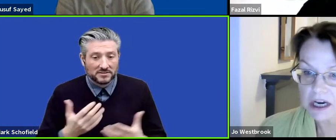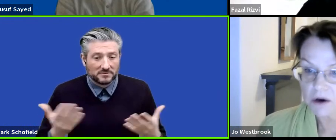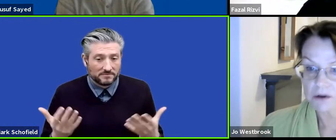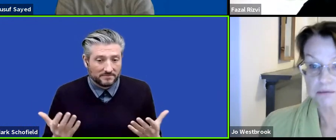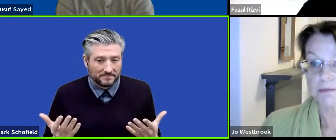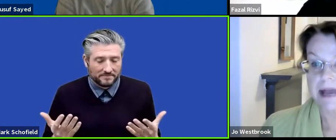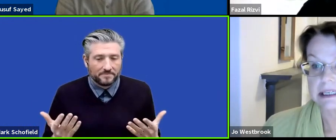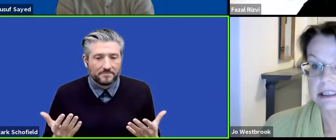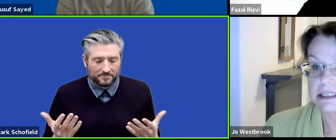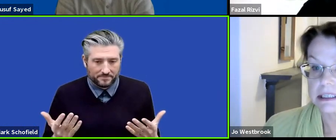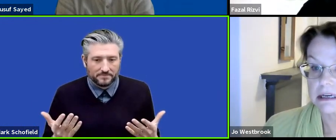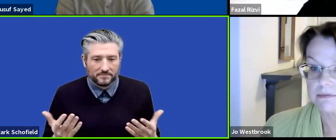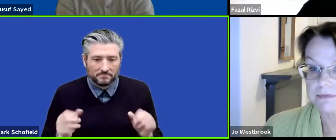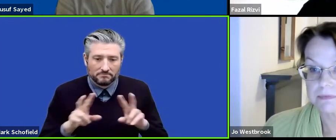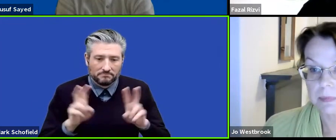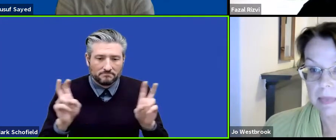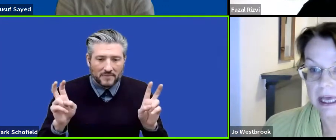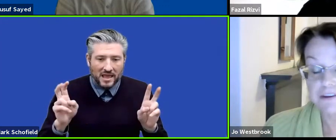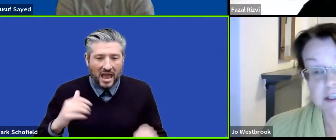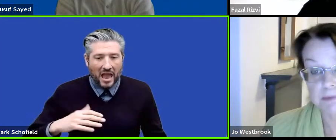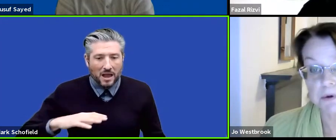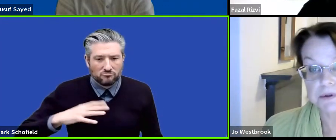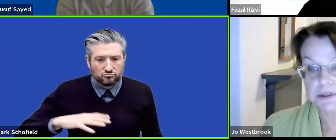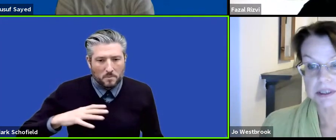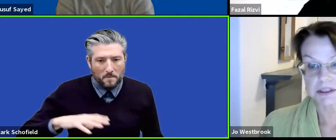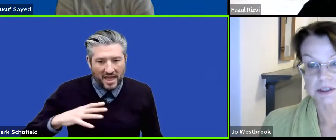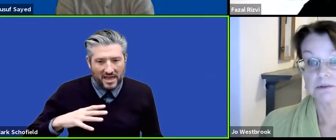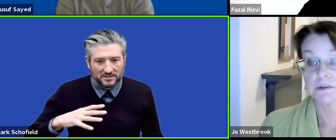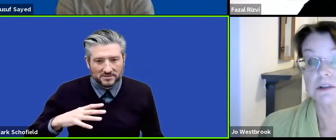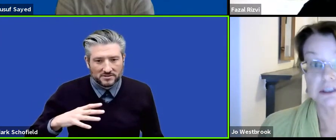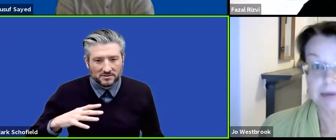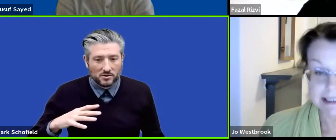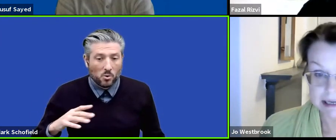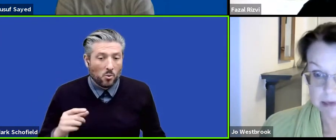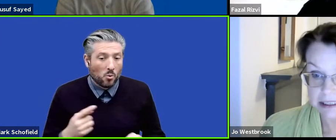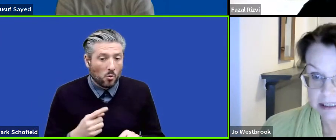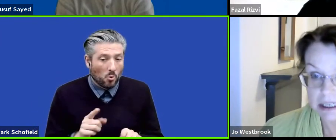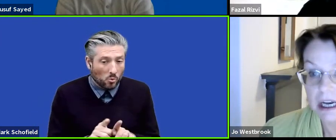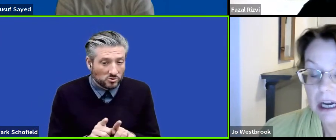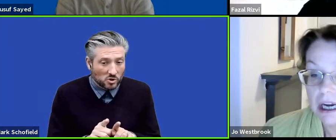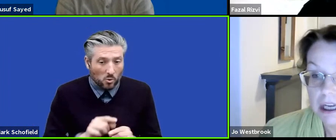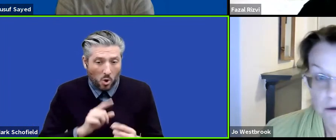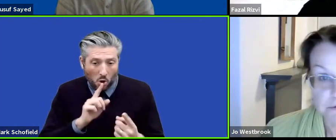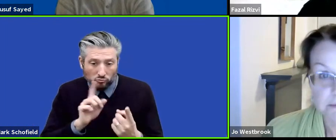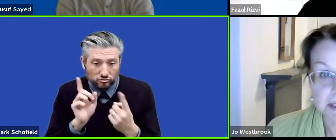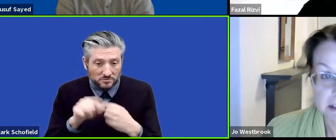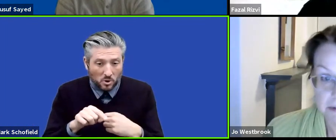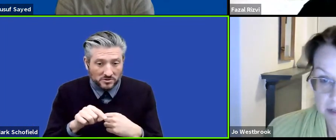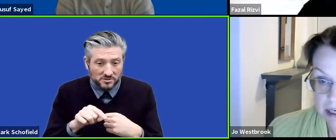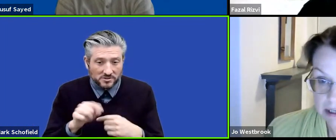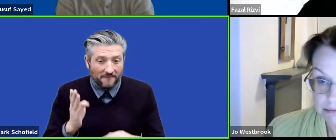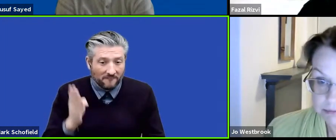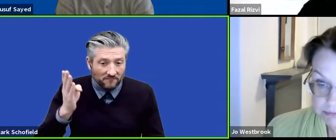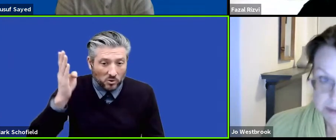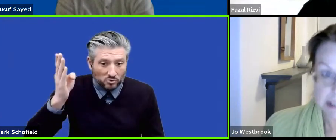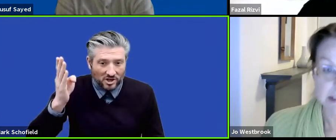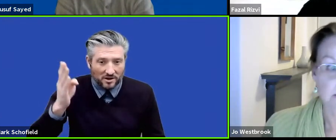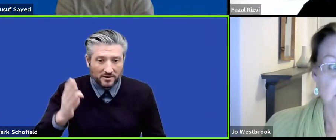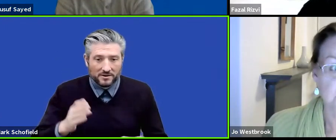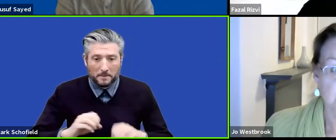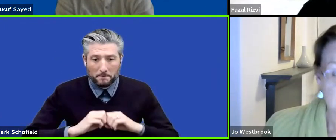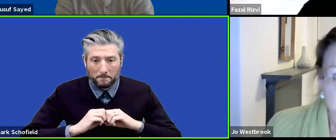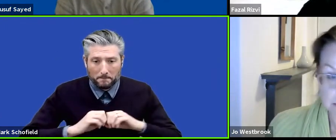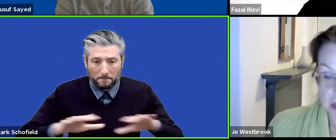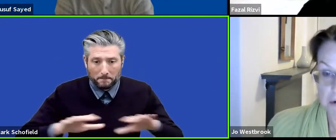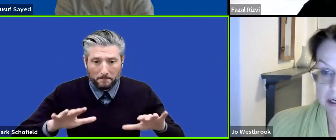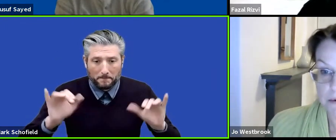will be on preparedness and response to future pandemics. God forbid. This isn't